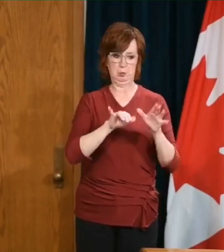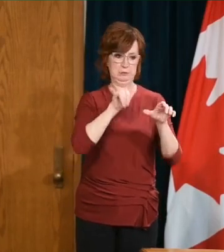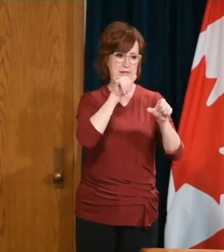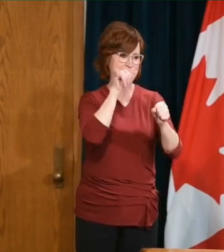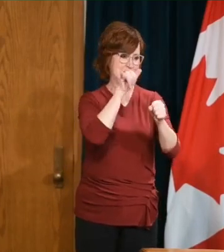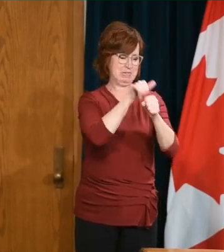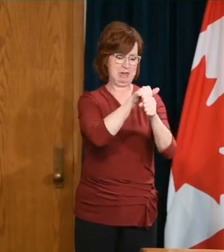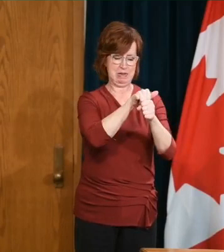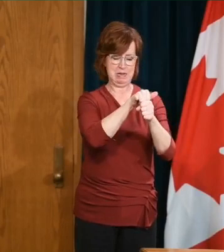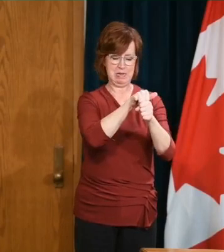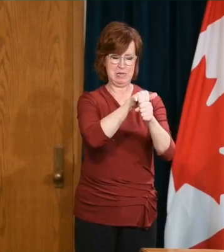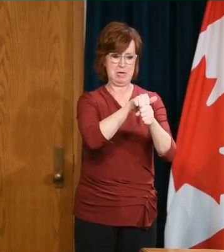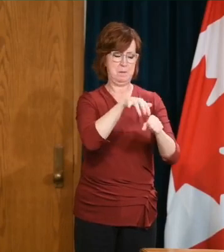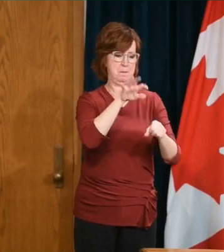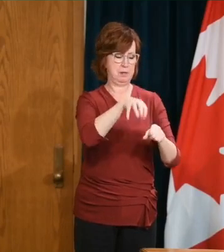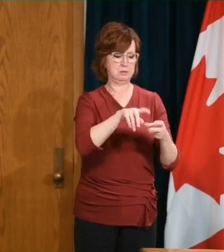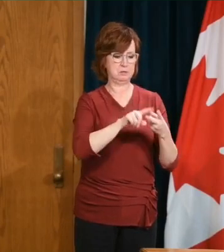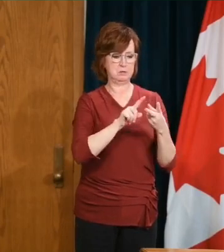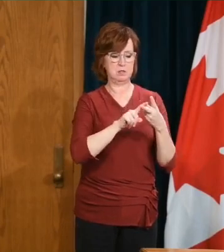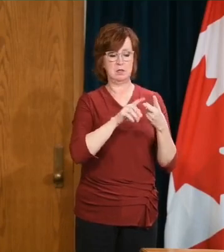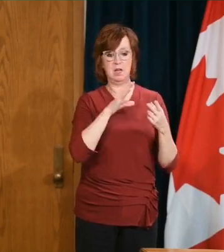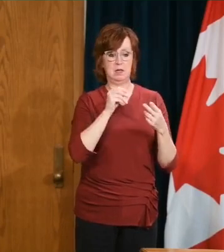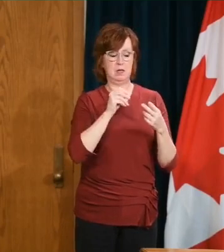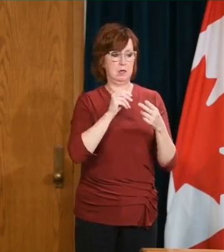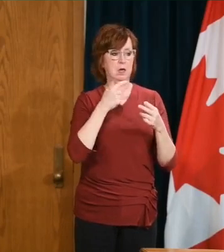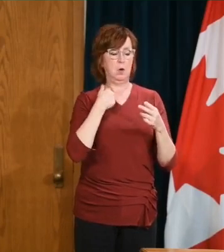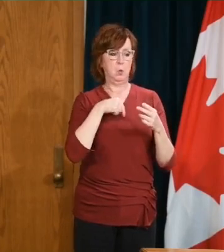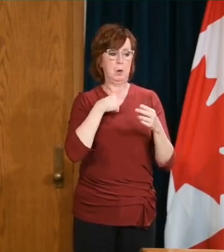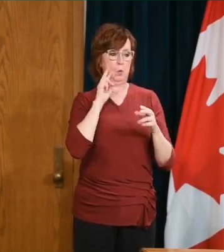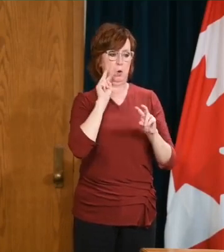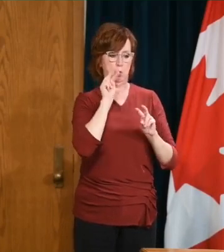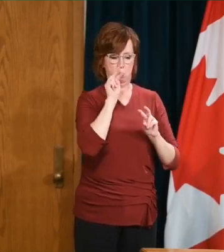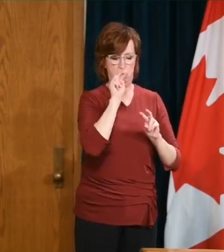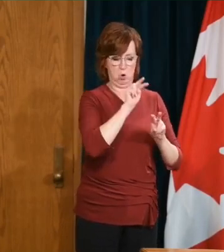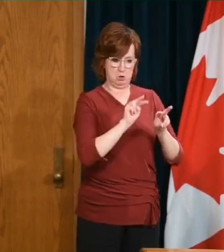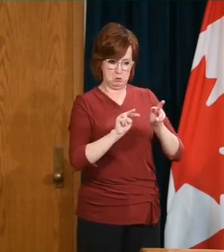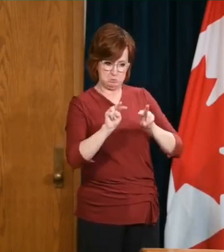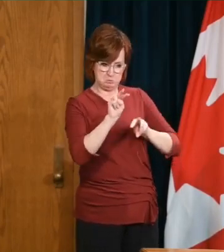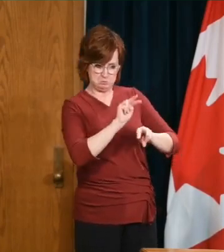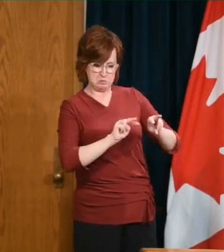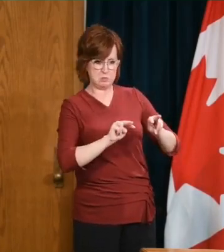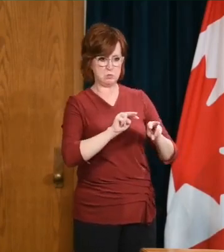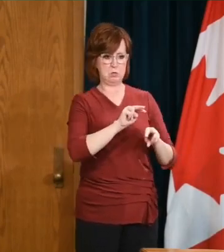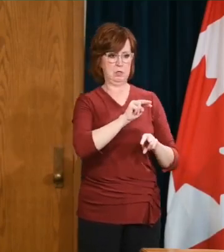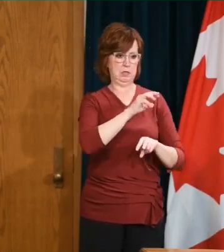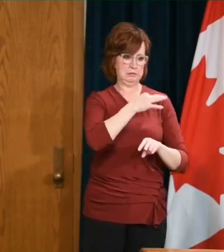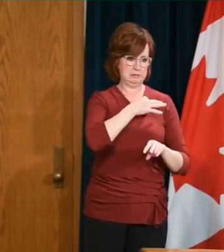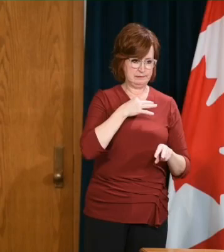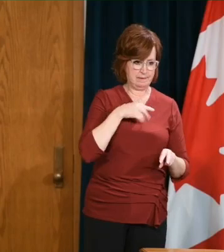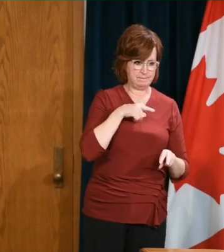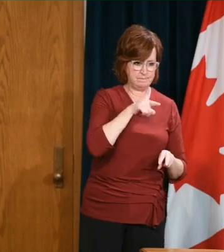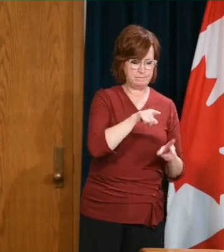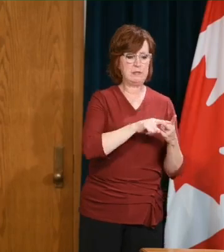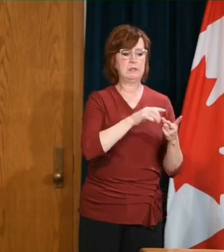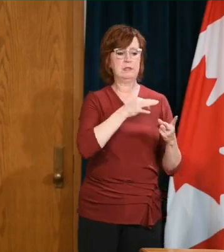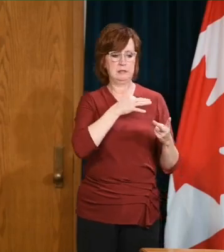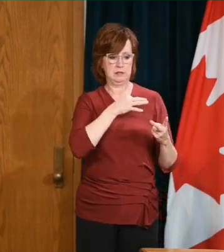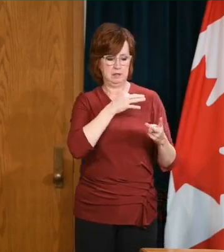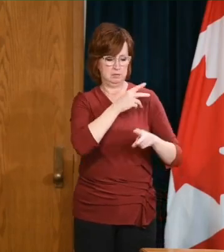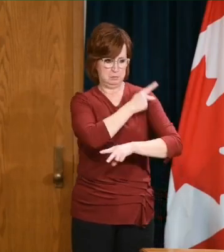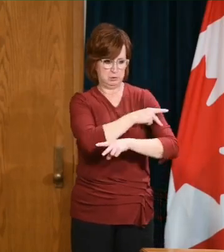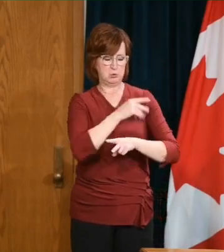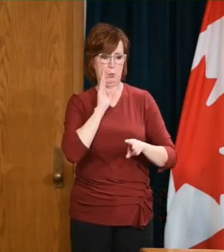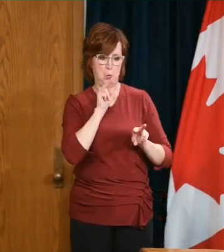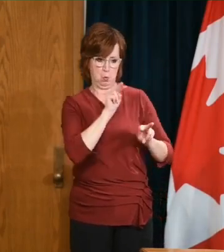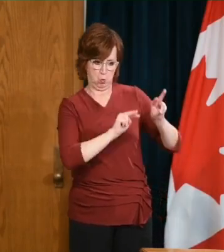residents of the facility. And that's the situation at this point in time. Thank you.